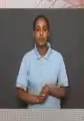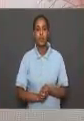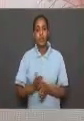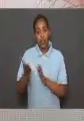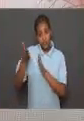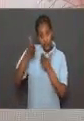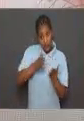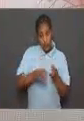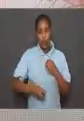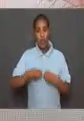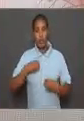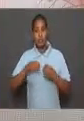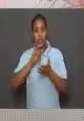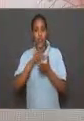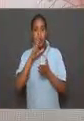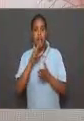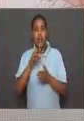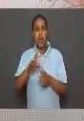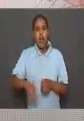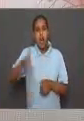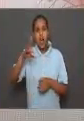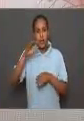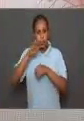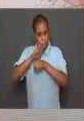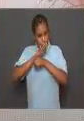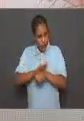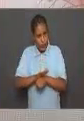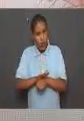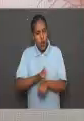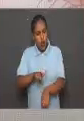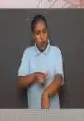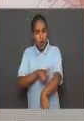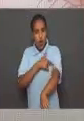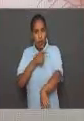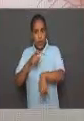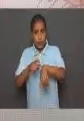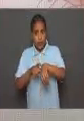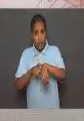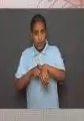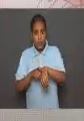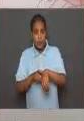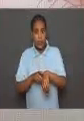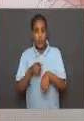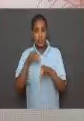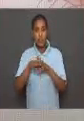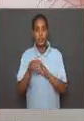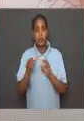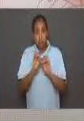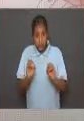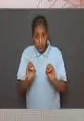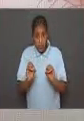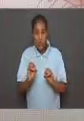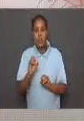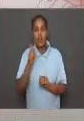Dead organisms that are under high pressure for long periods of time in the absence of